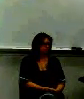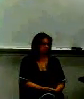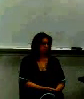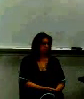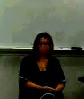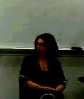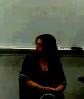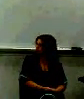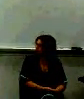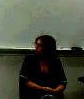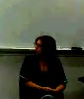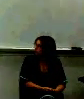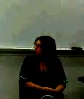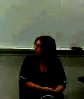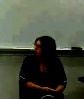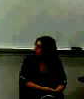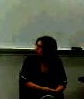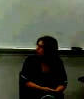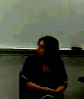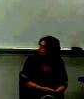inorganic form,